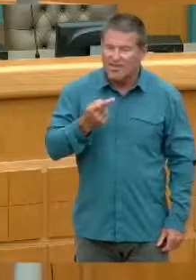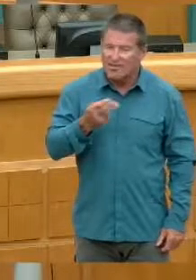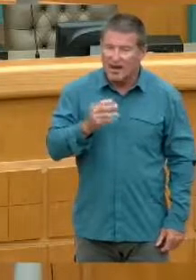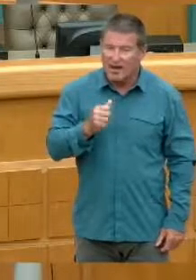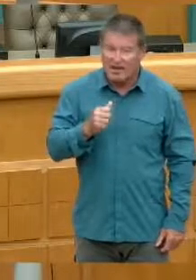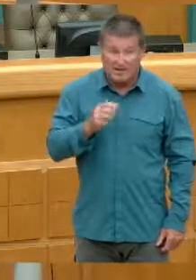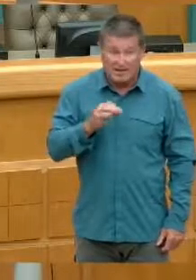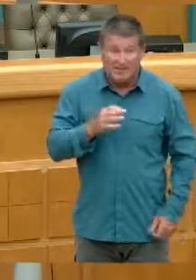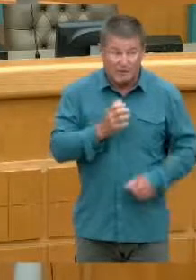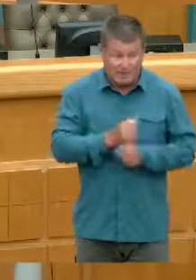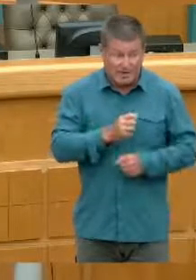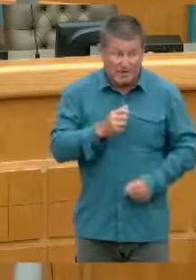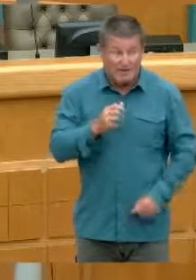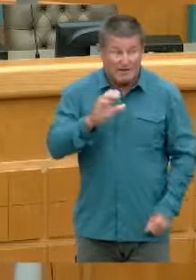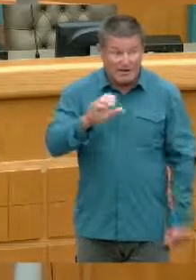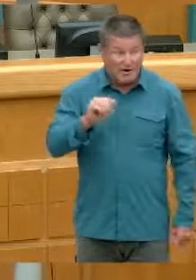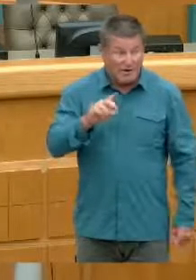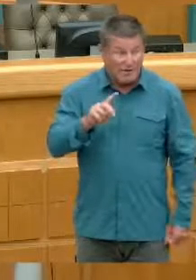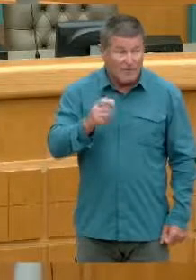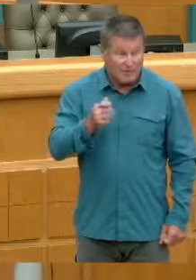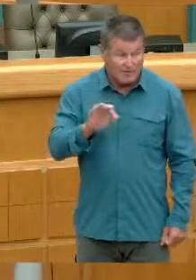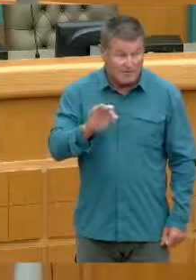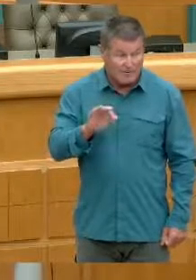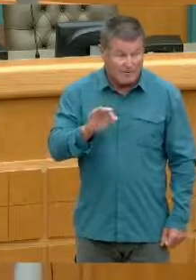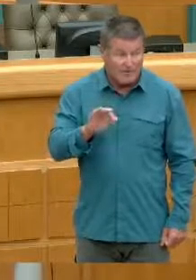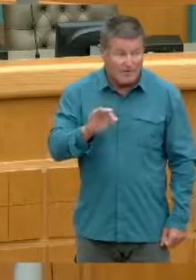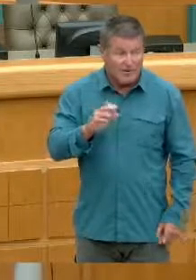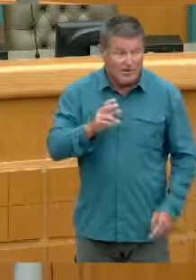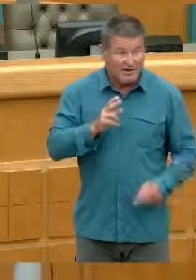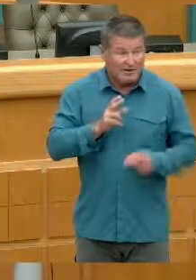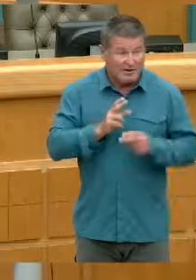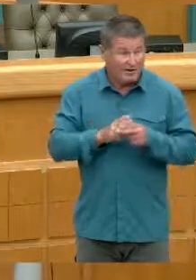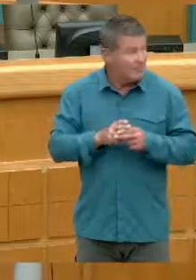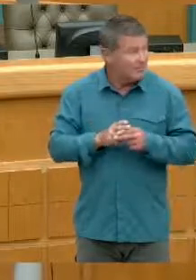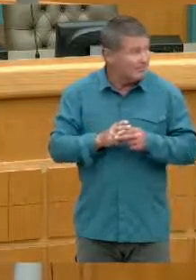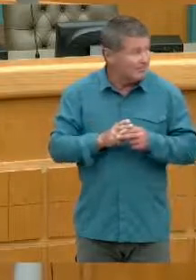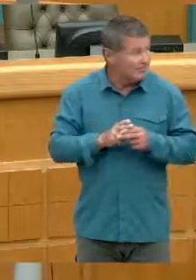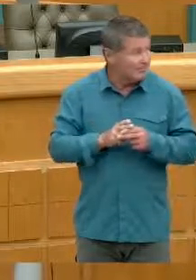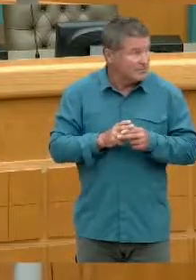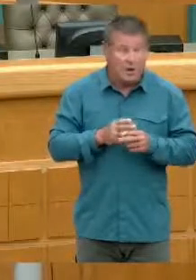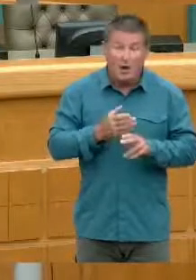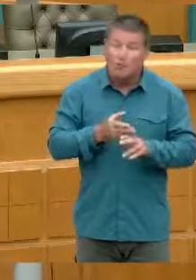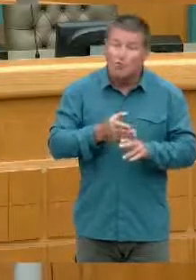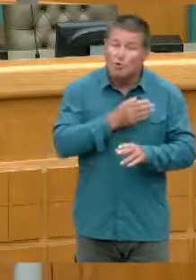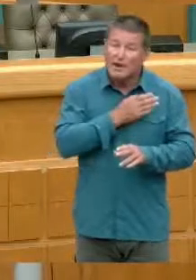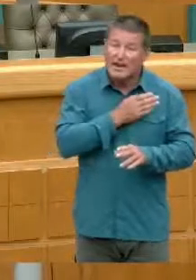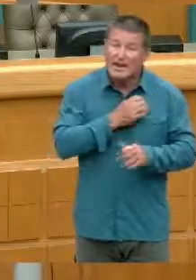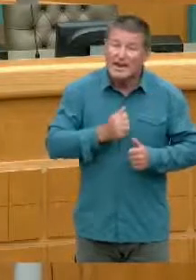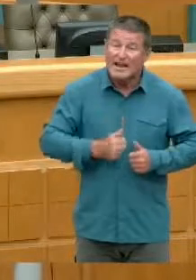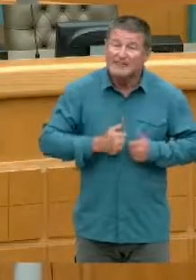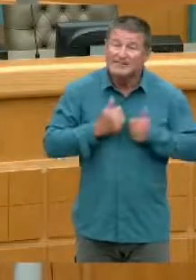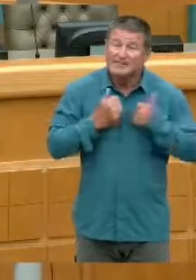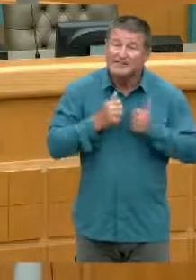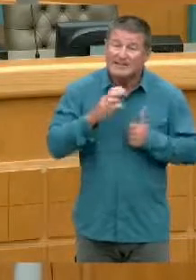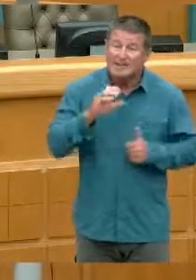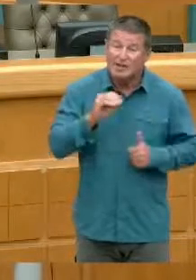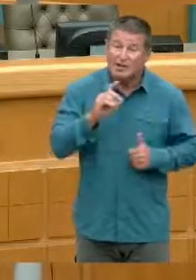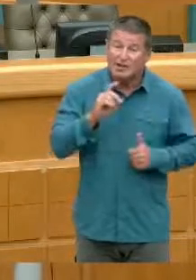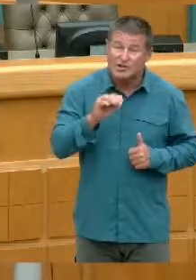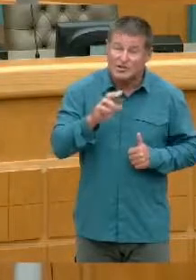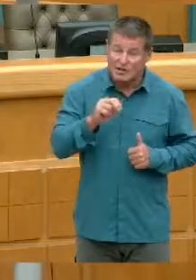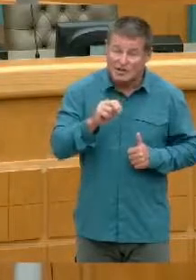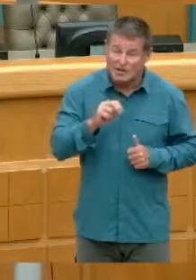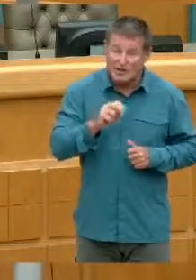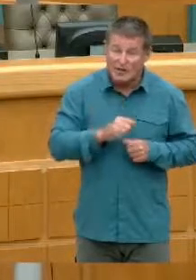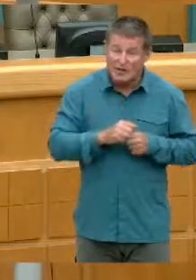you contract COVID-19 and have a really severe case, that's known as somebody who had a pre-existing condition that made them more susceptible